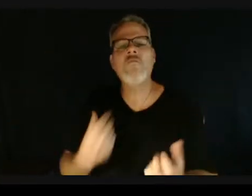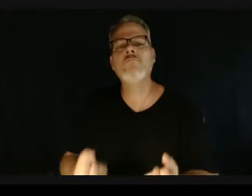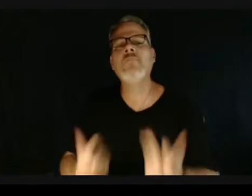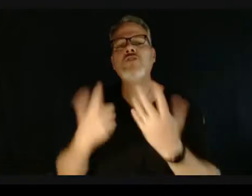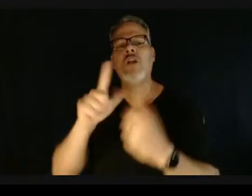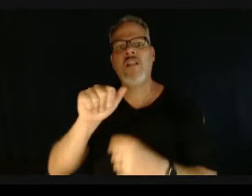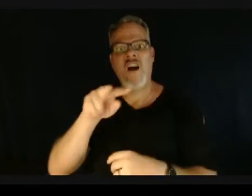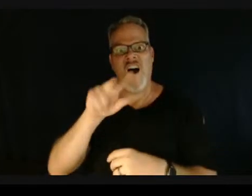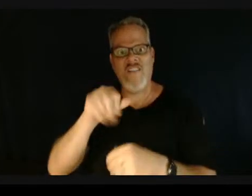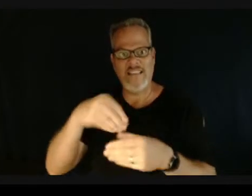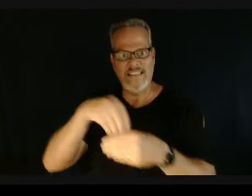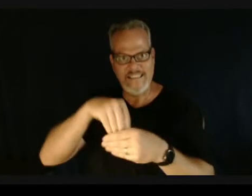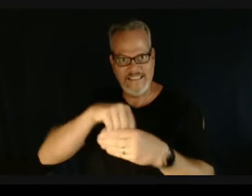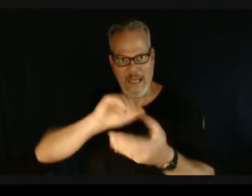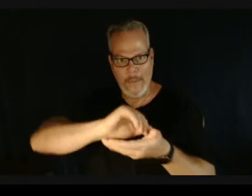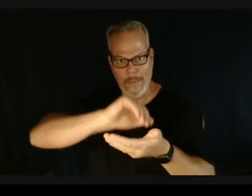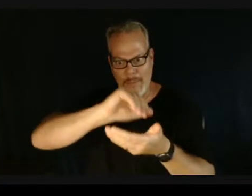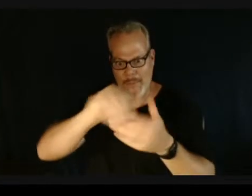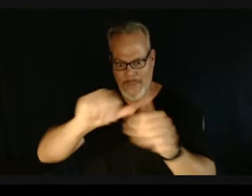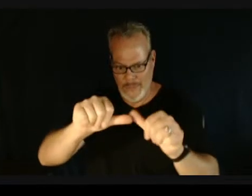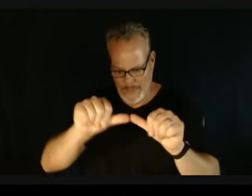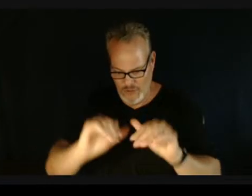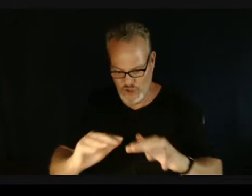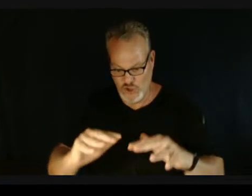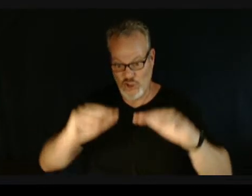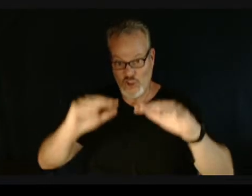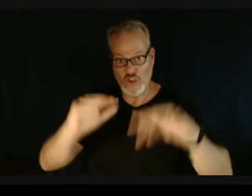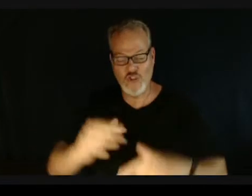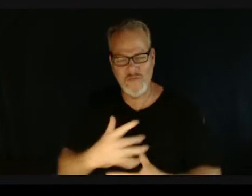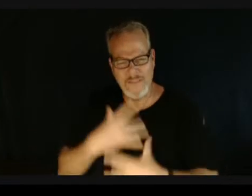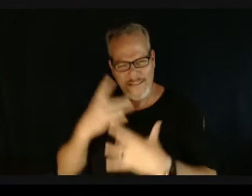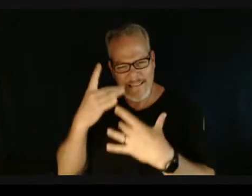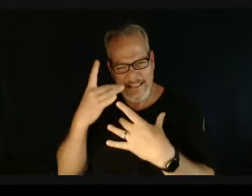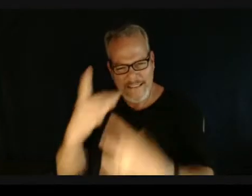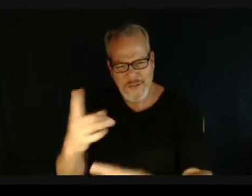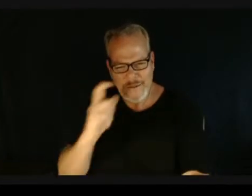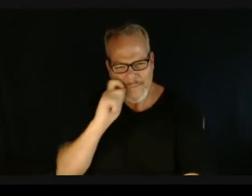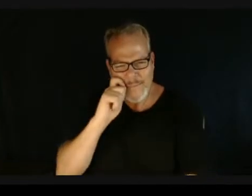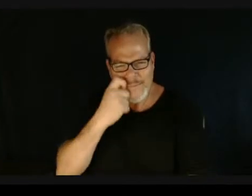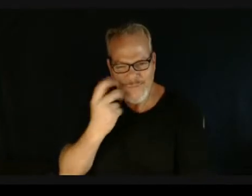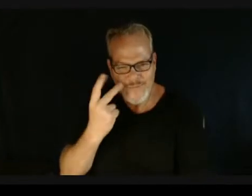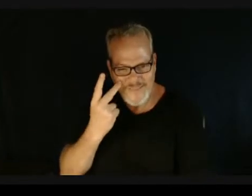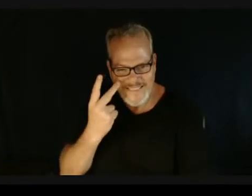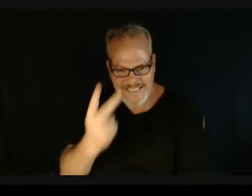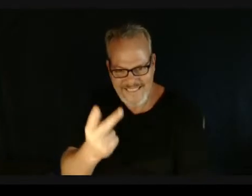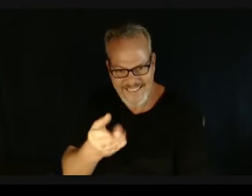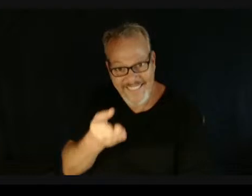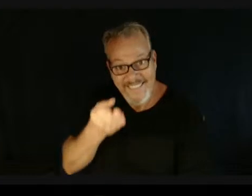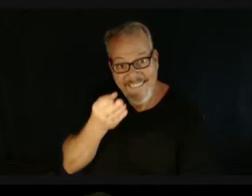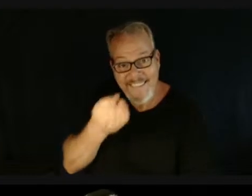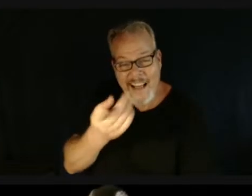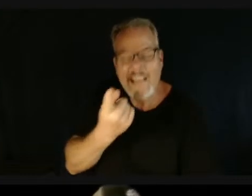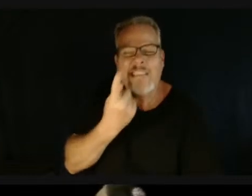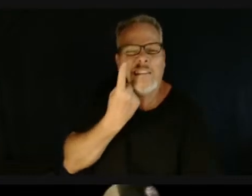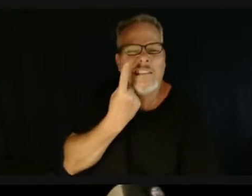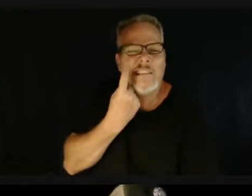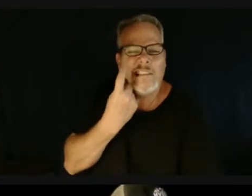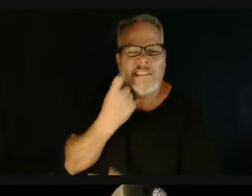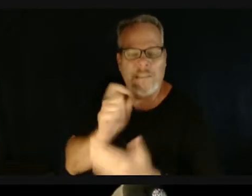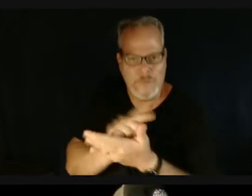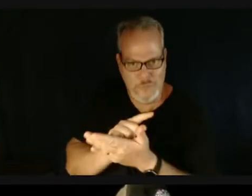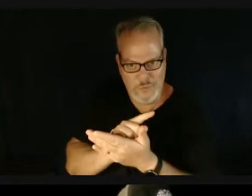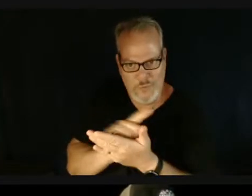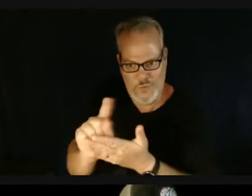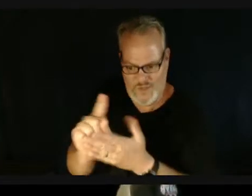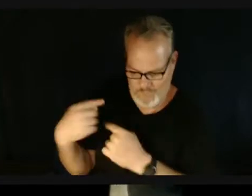It's fascinating to see that. So just a reminder of that. And once again, still happening here. Just the most recent week. Still doing it a little